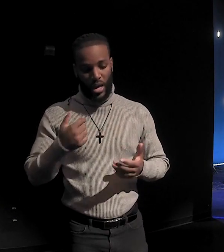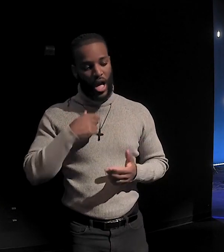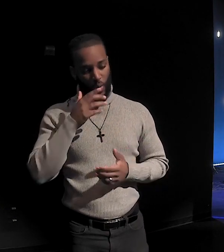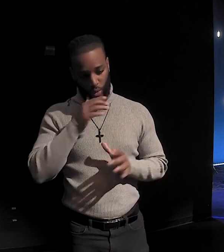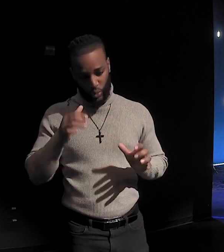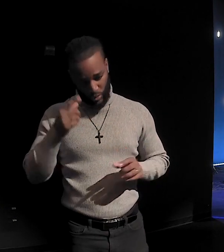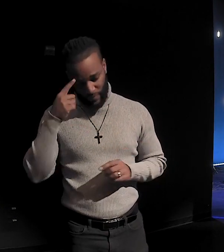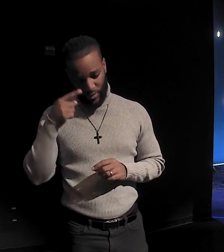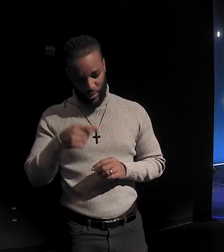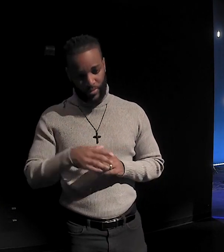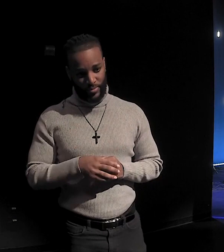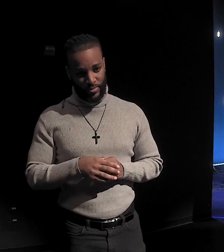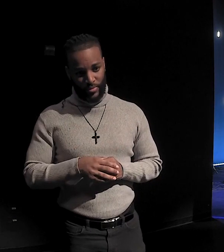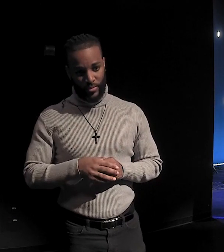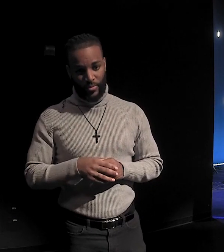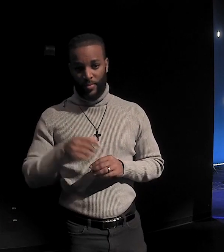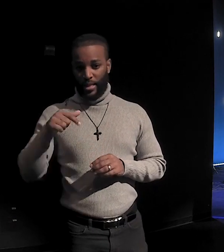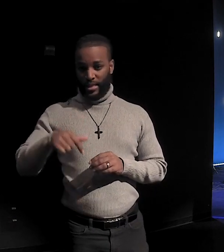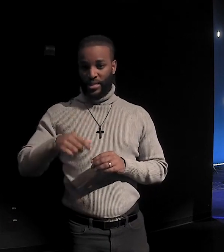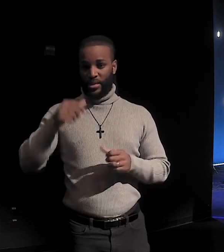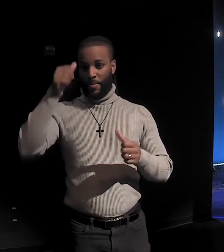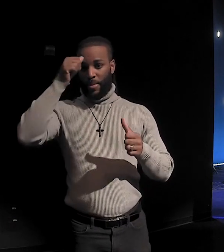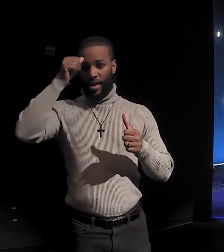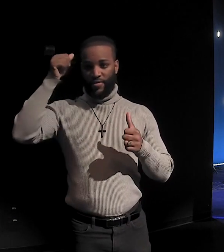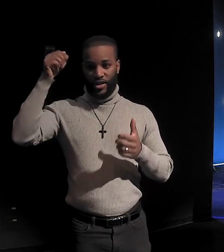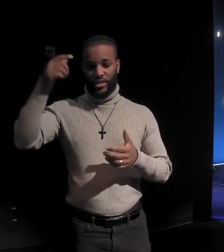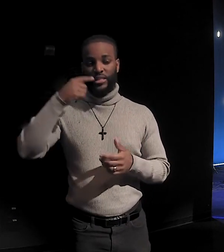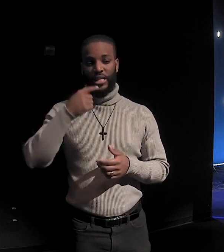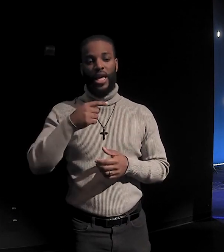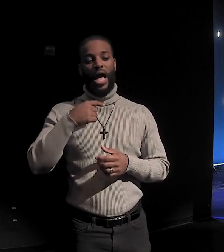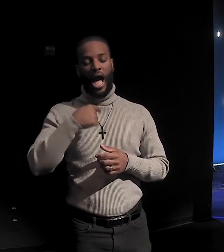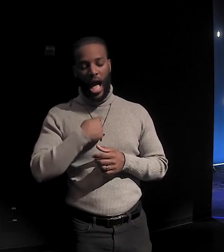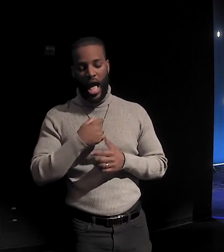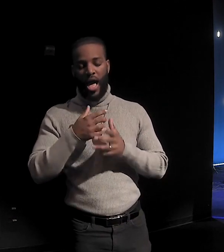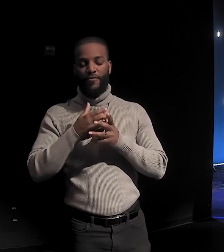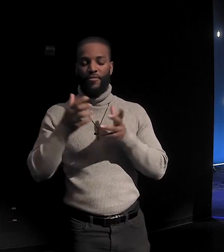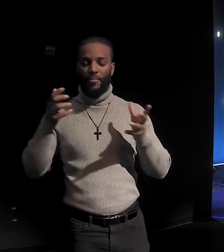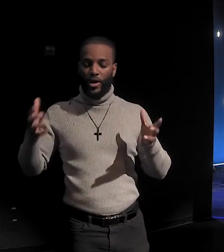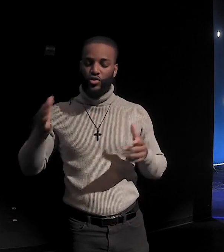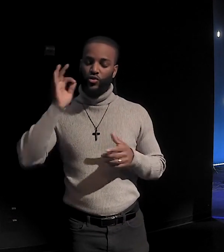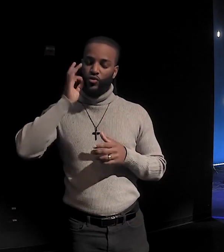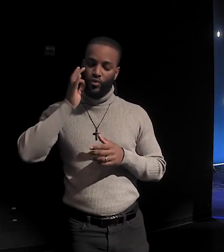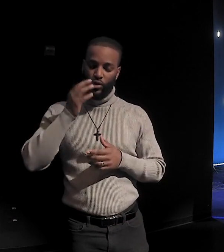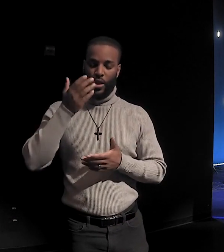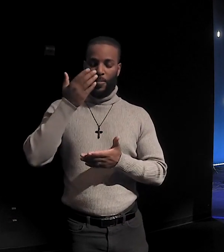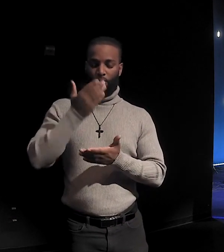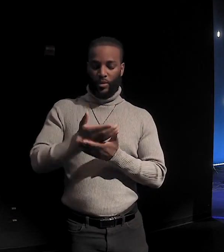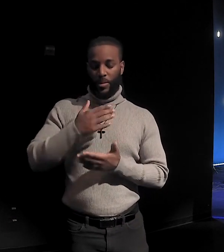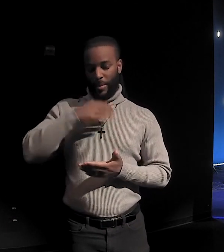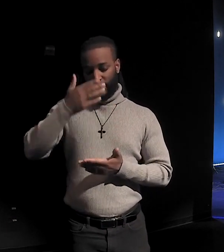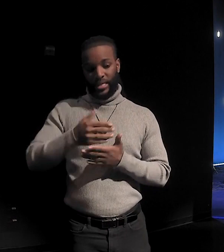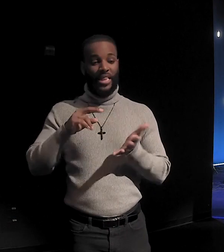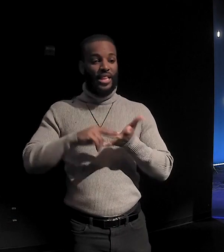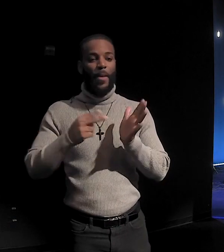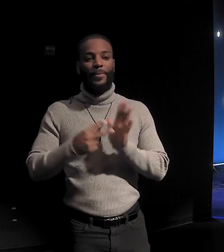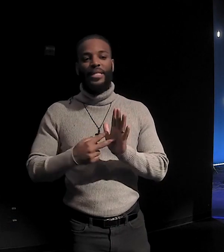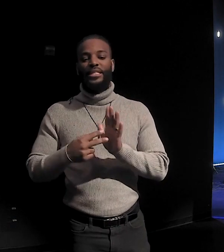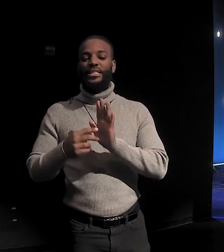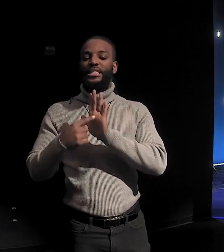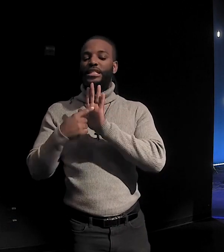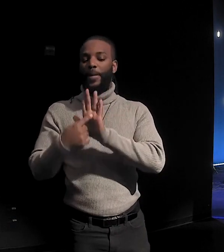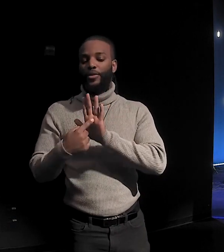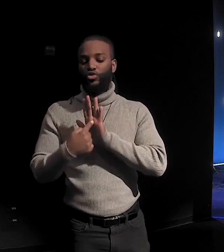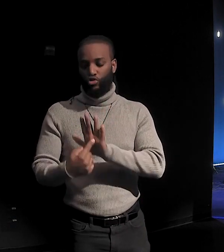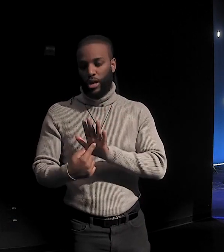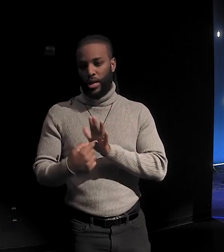for you. By this my Father is glorified, that you bear much fruit and so prove to be my disciples. That means demonstrate